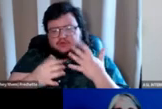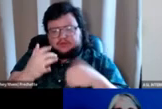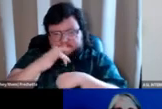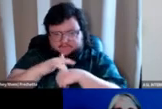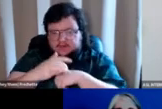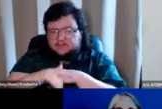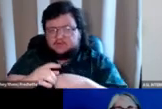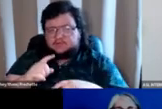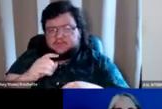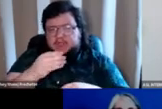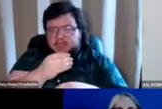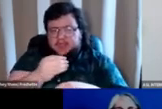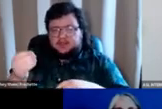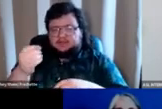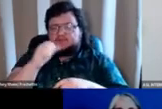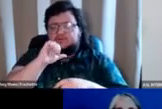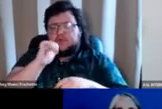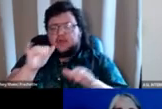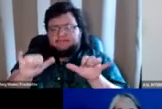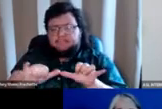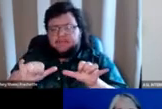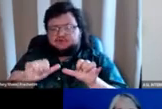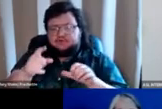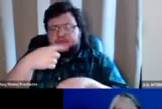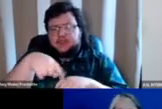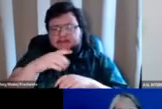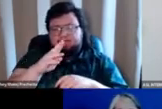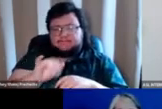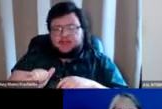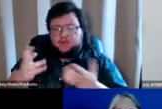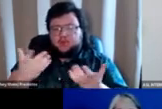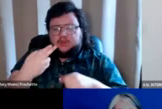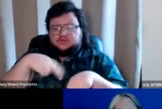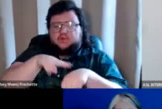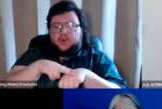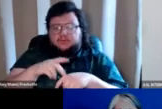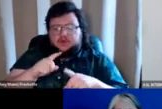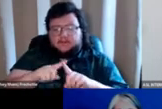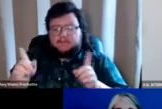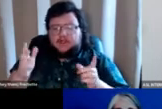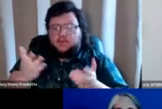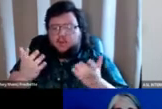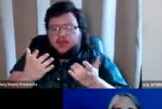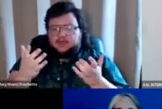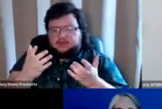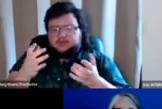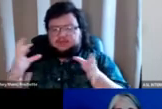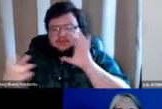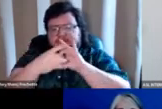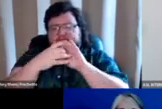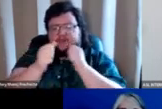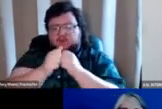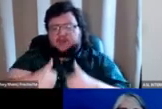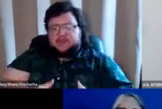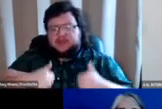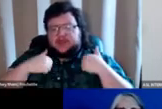on, know what the choices are that's available, and don't measure them by what we consider as normal